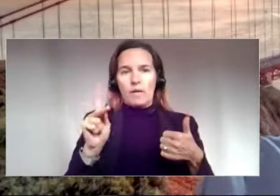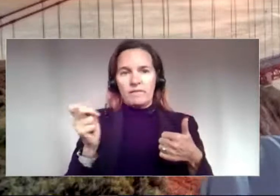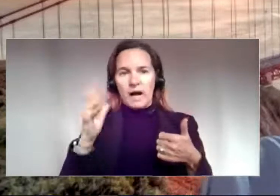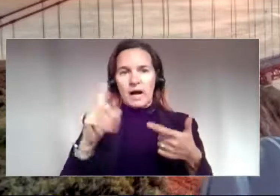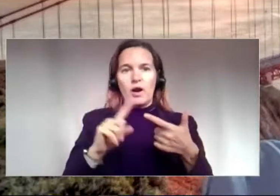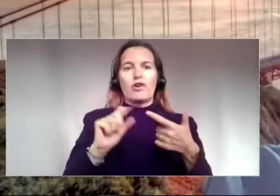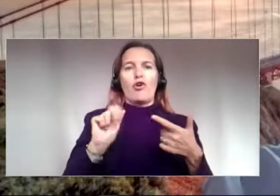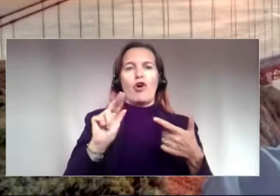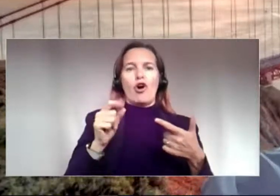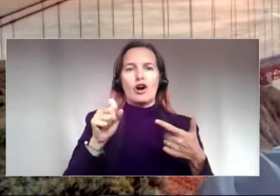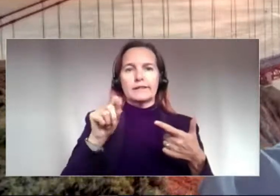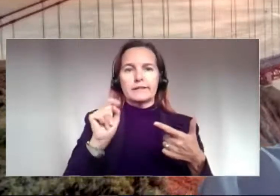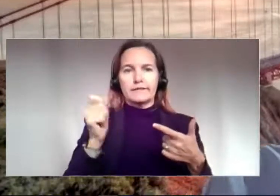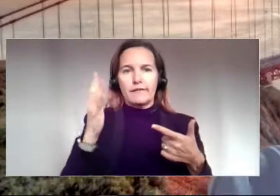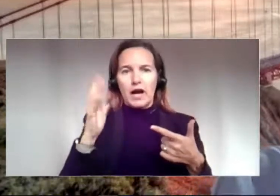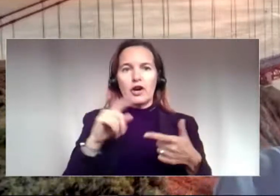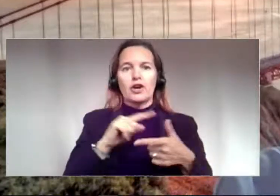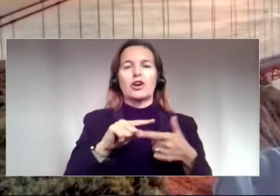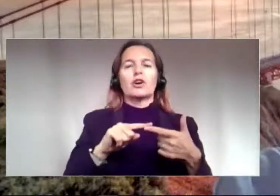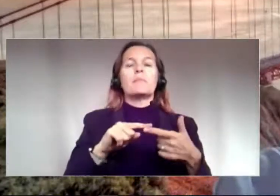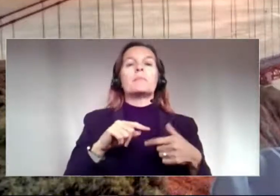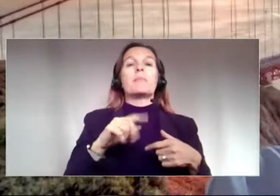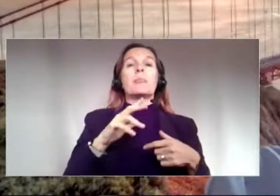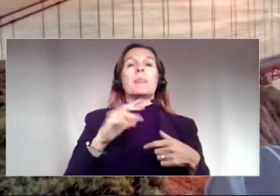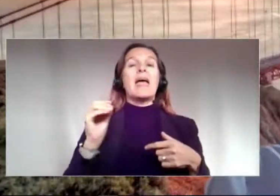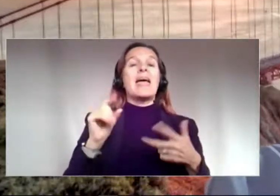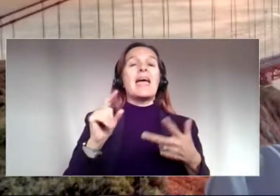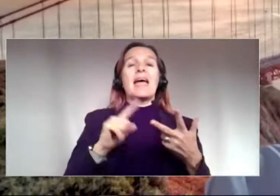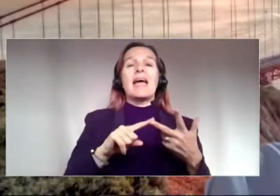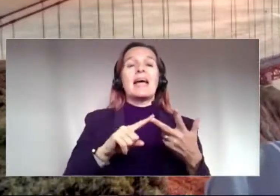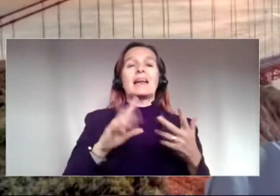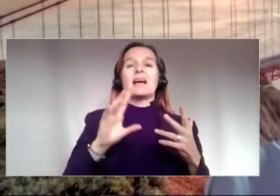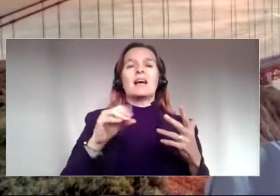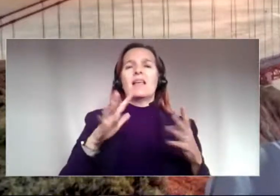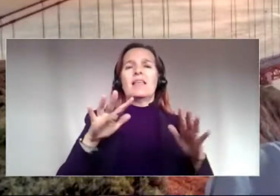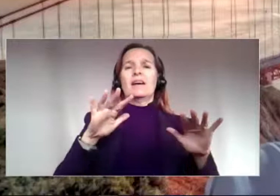obviously, and stagnant meteorology,